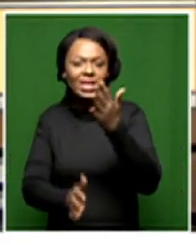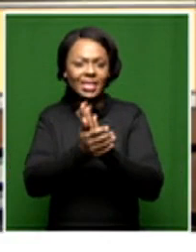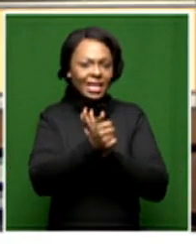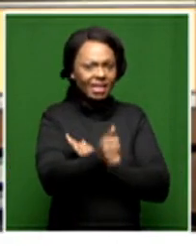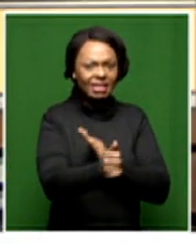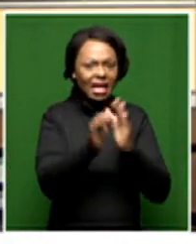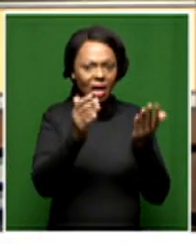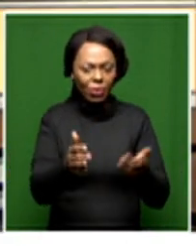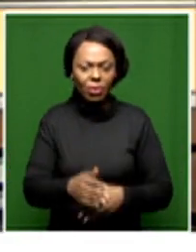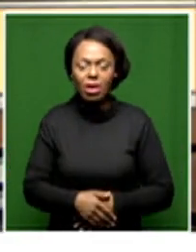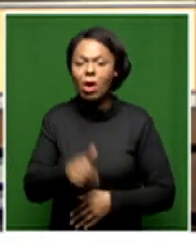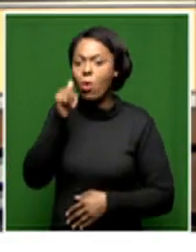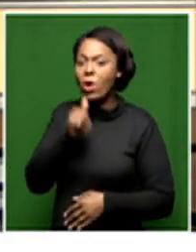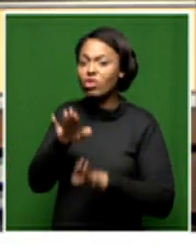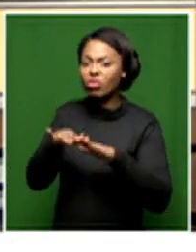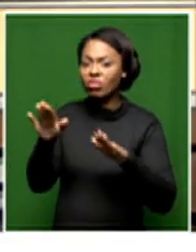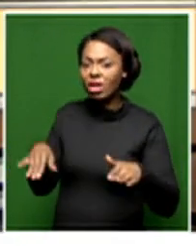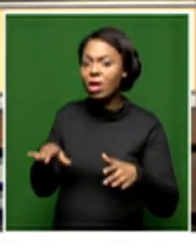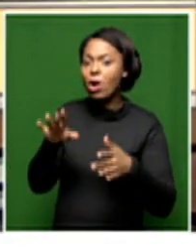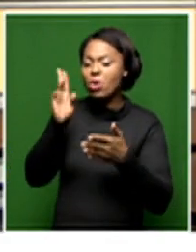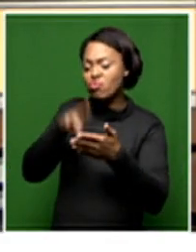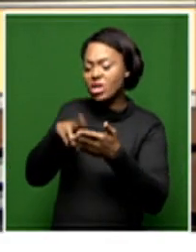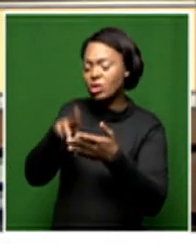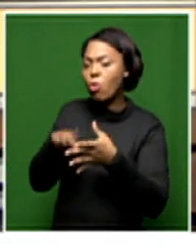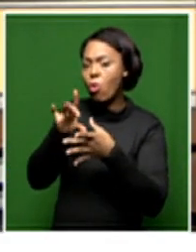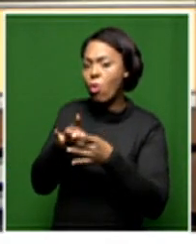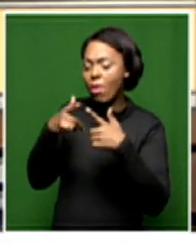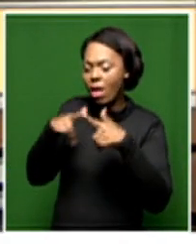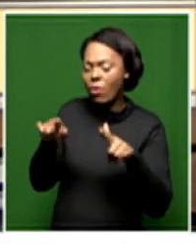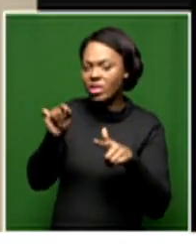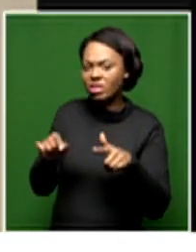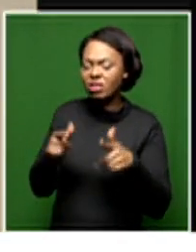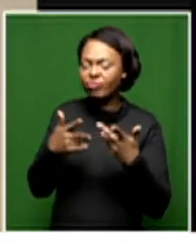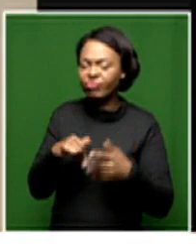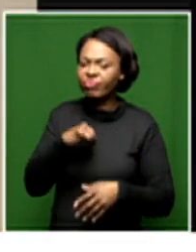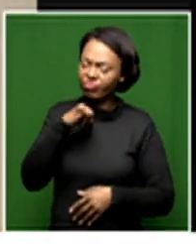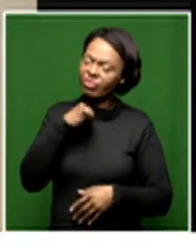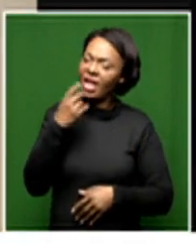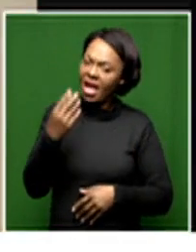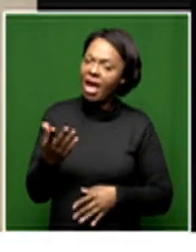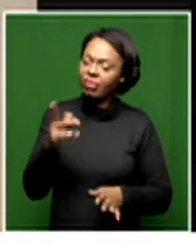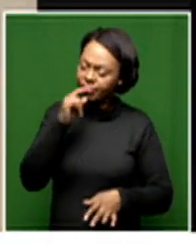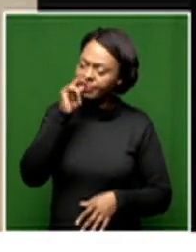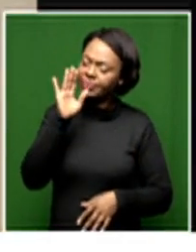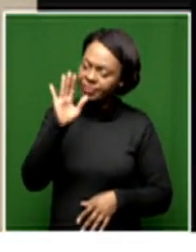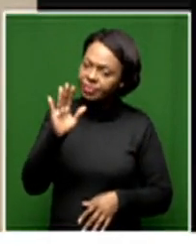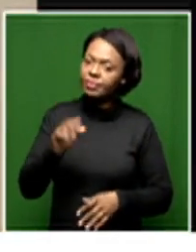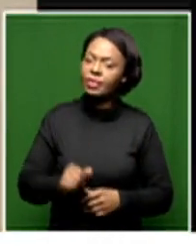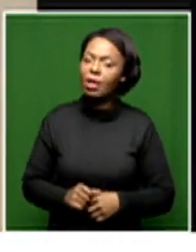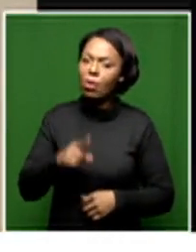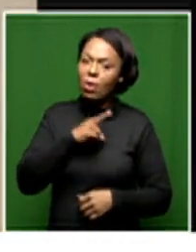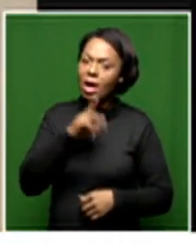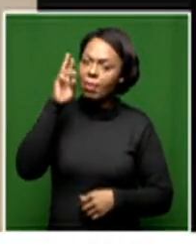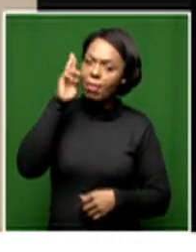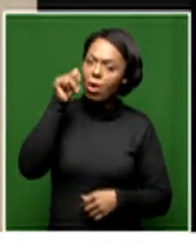When children are able to read in their own home language, they have that sense of pride. Yes. Remember, when you were first able to read